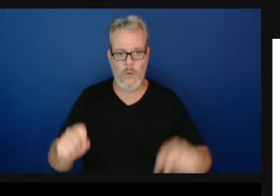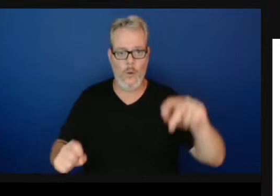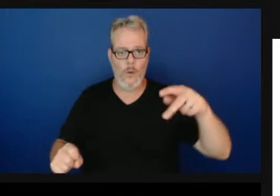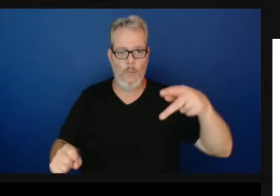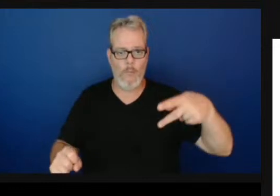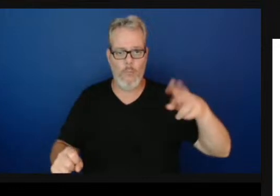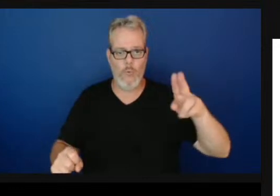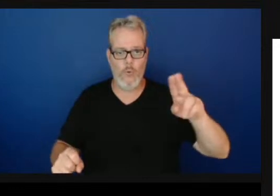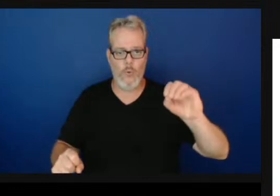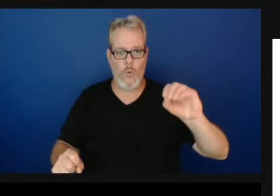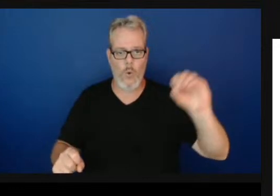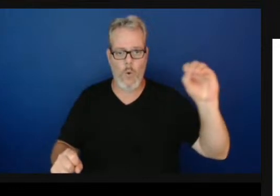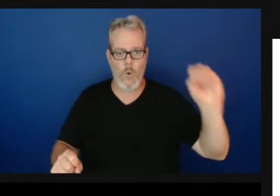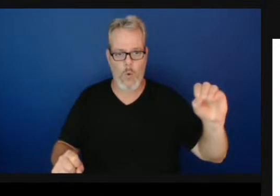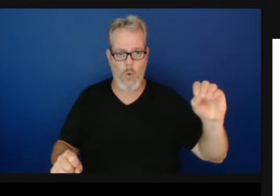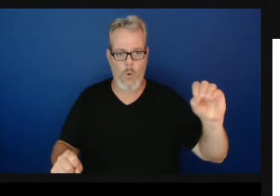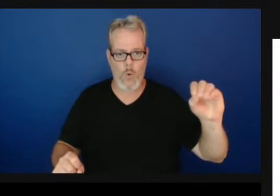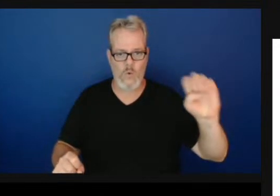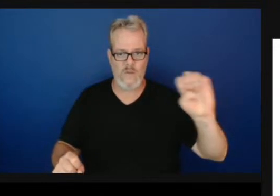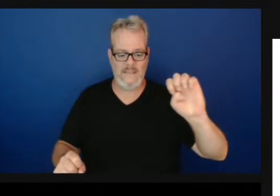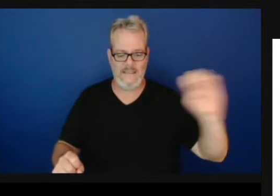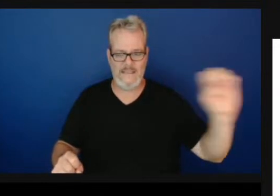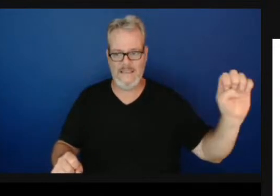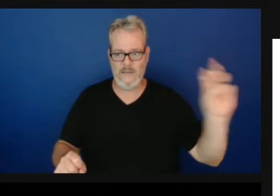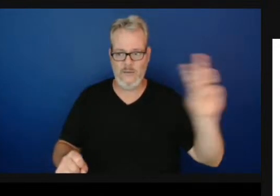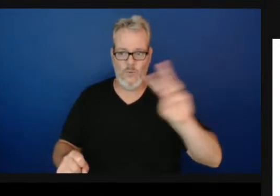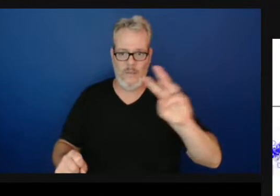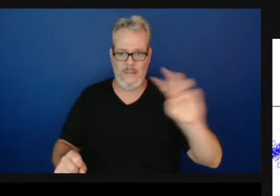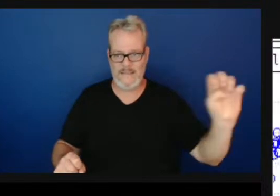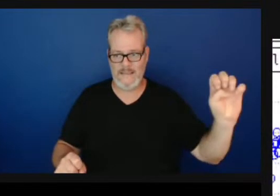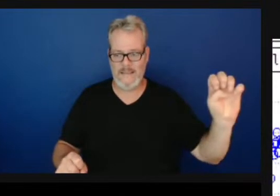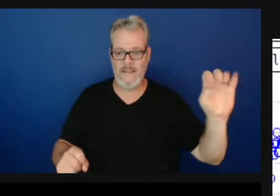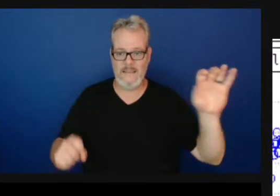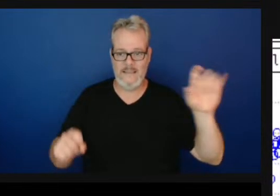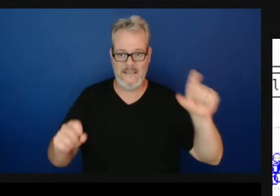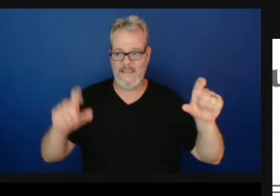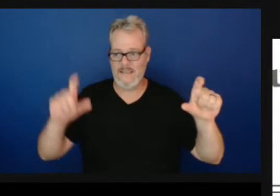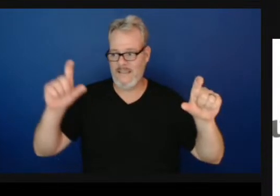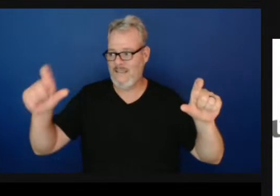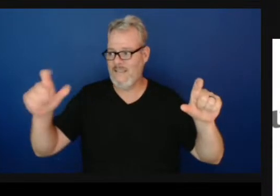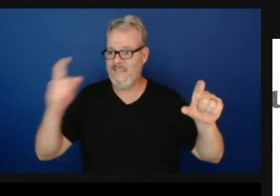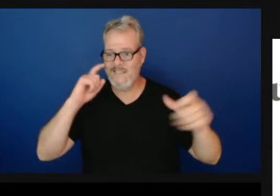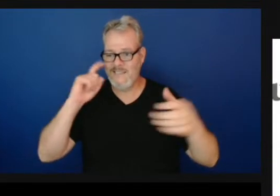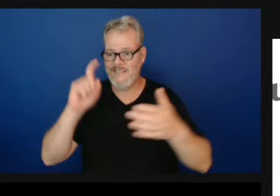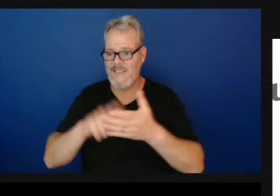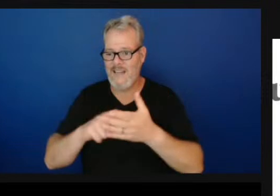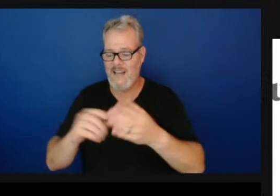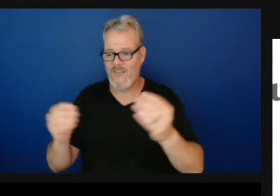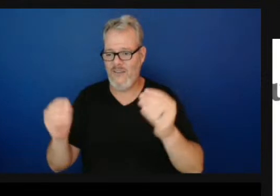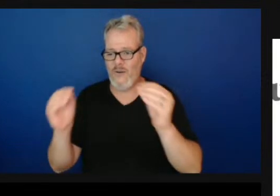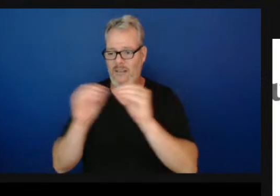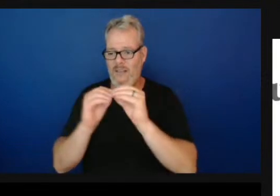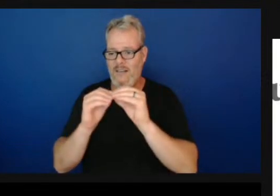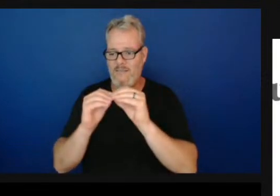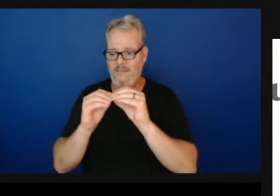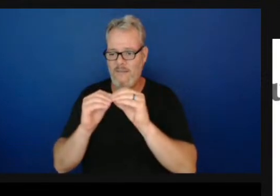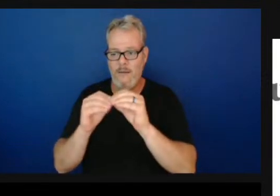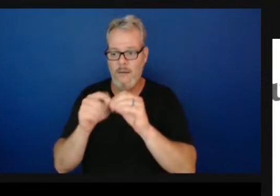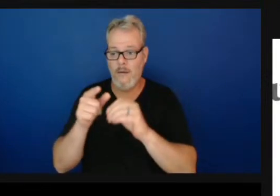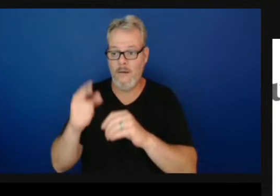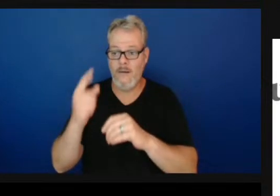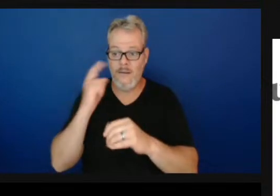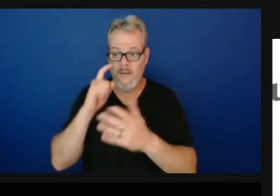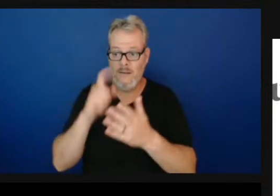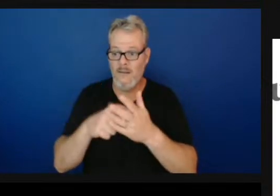two. And this station at Jacuzzi was the one that was showing more of this movement to the west over here. And this is what we're seeing corrected